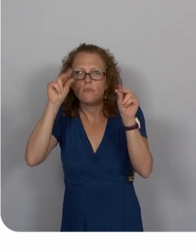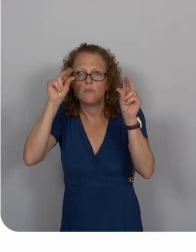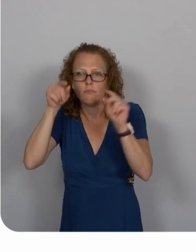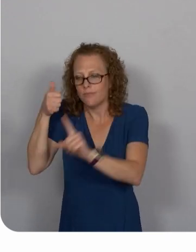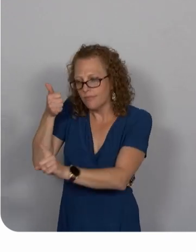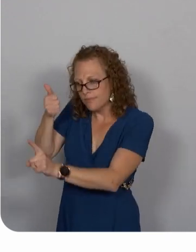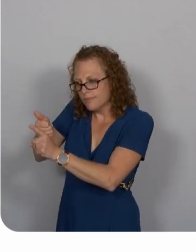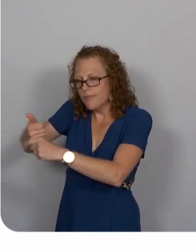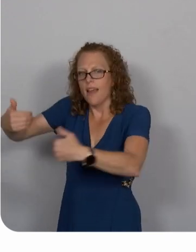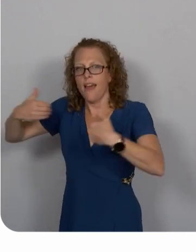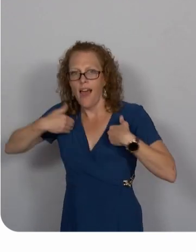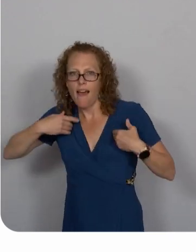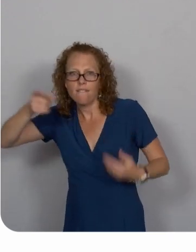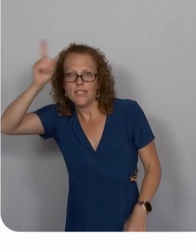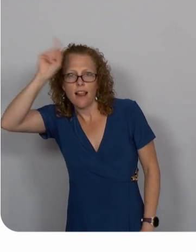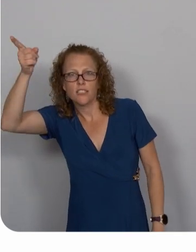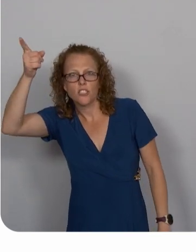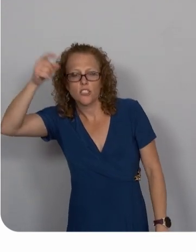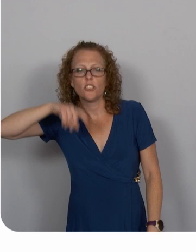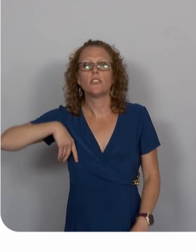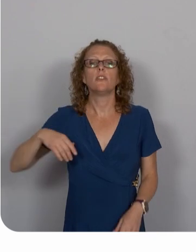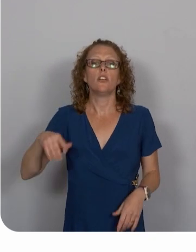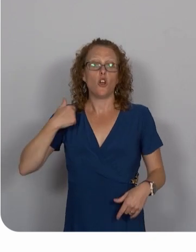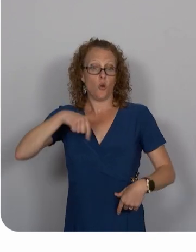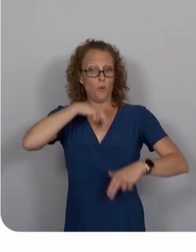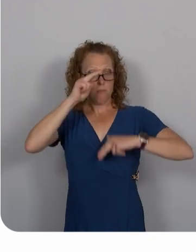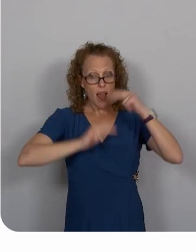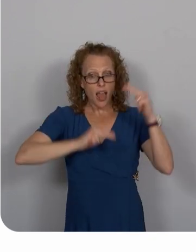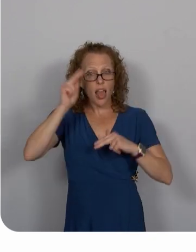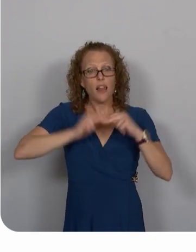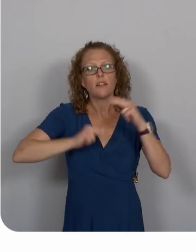orchestrator. And it can seamlessly detect a